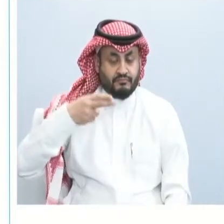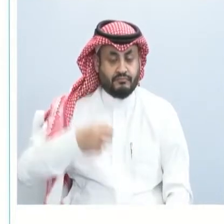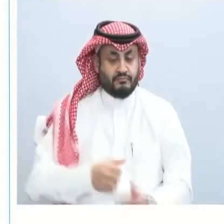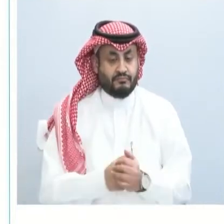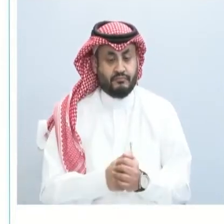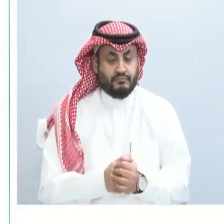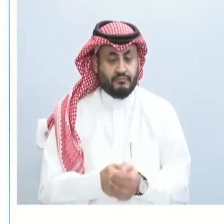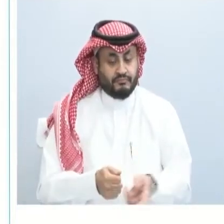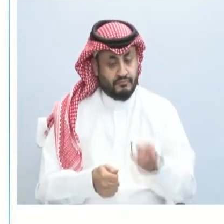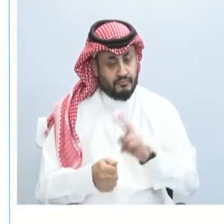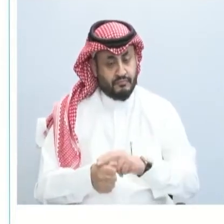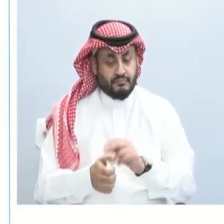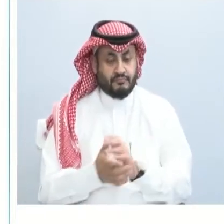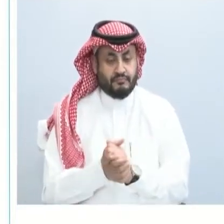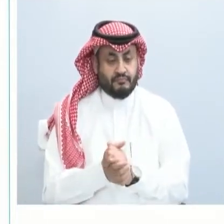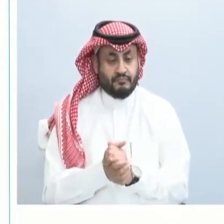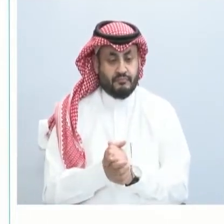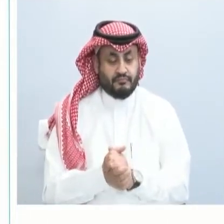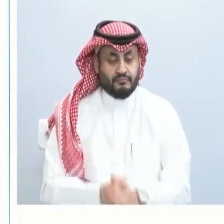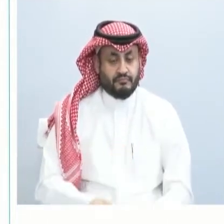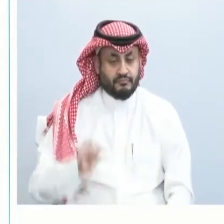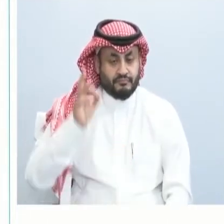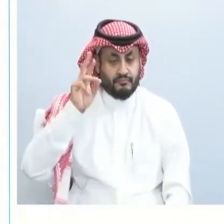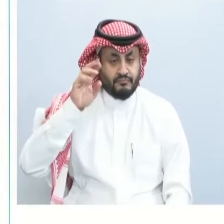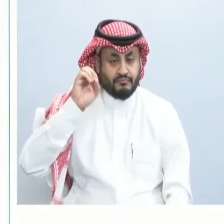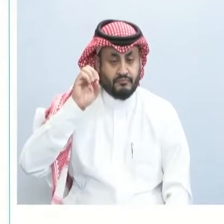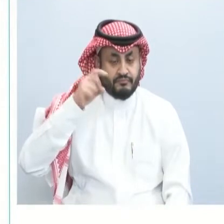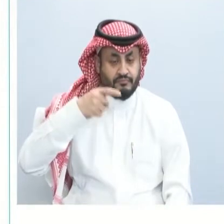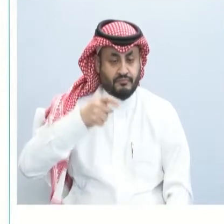Let's do it one more time. Frog,